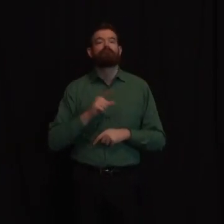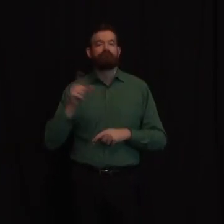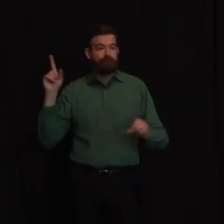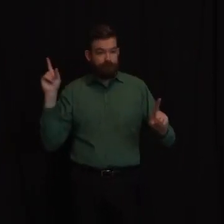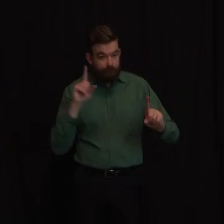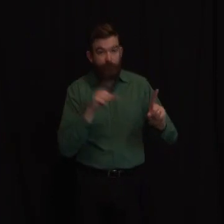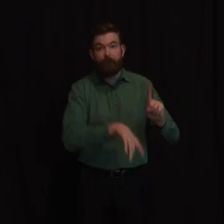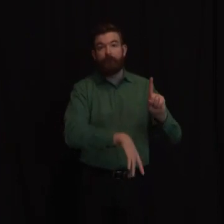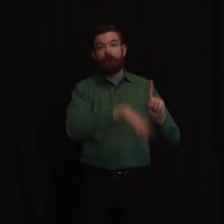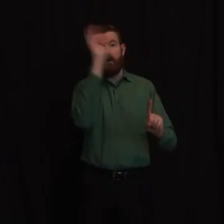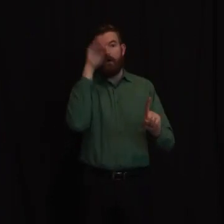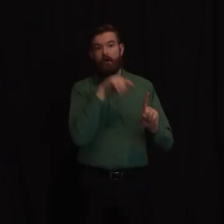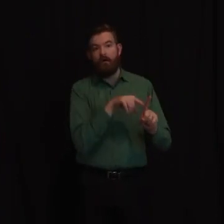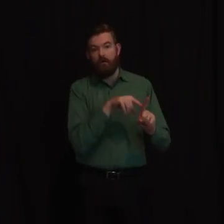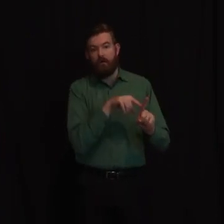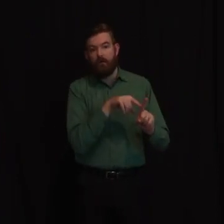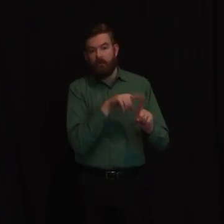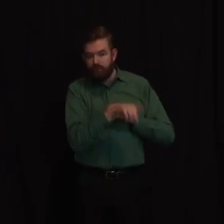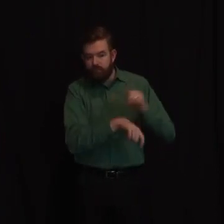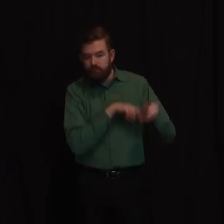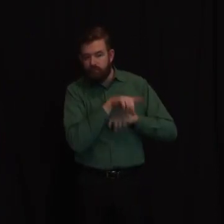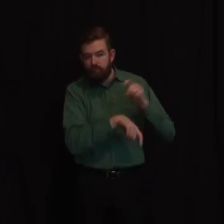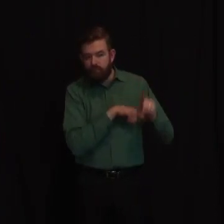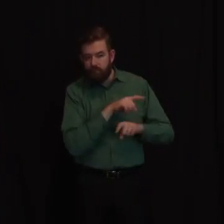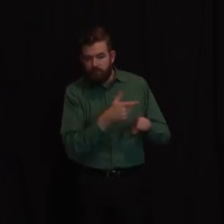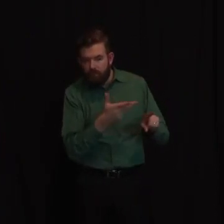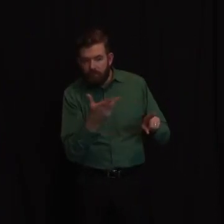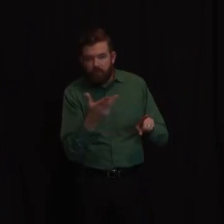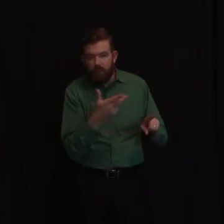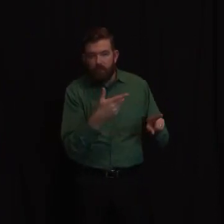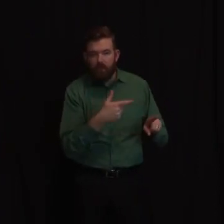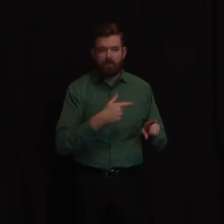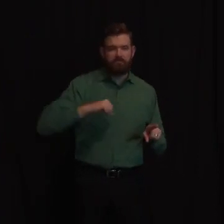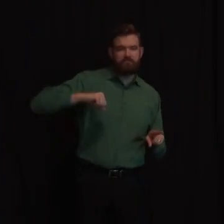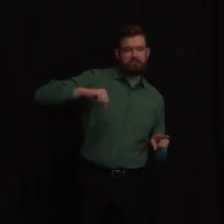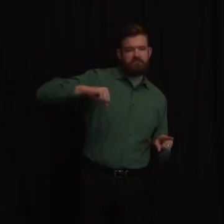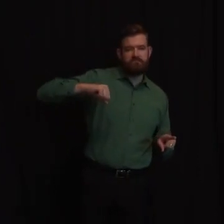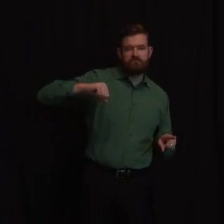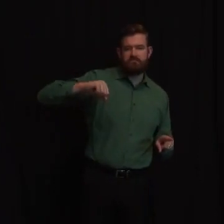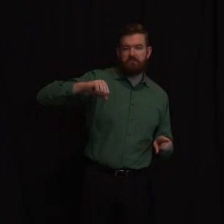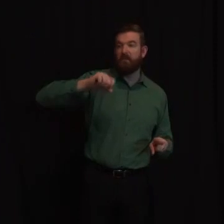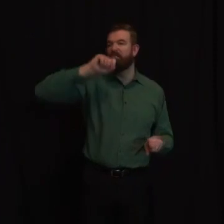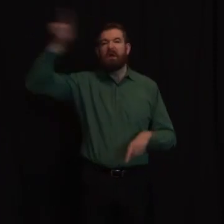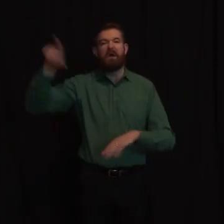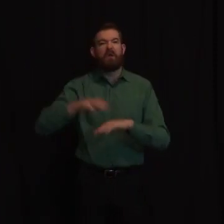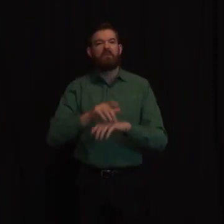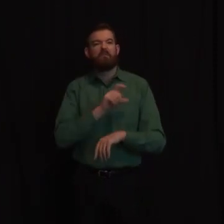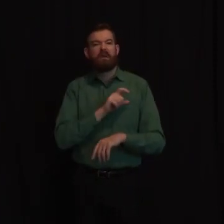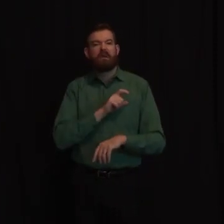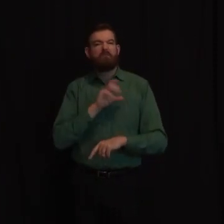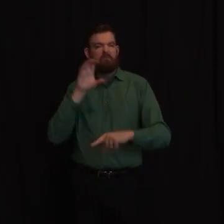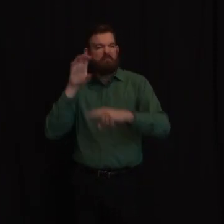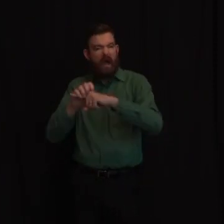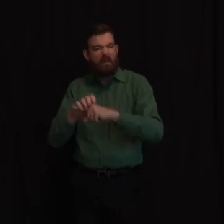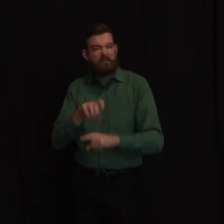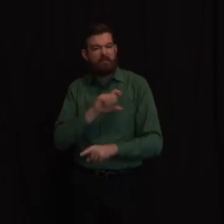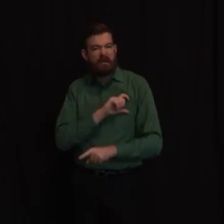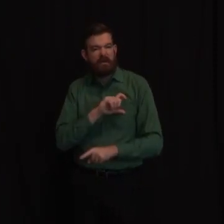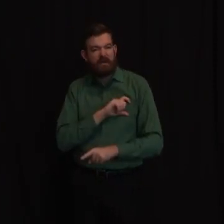subject to question him, he became resistant, spit at them, bit them, physically